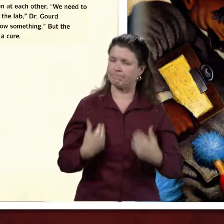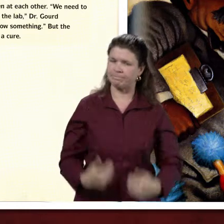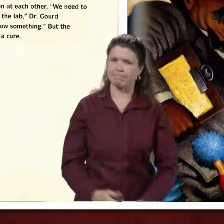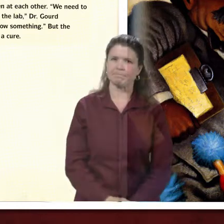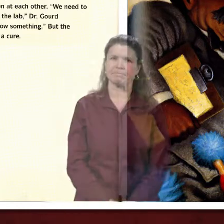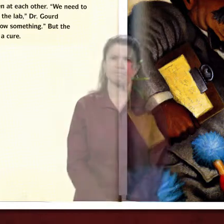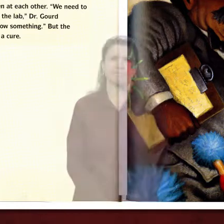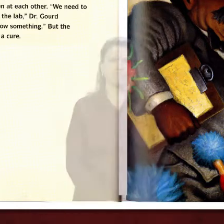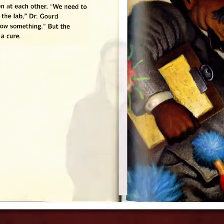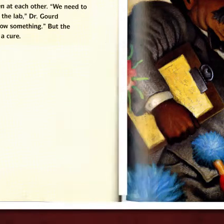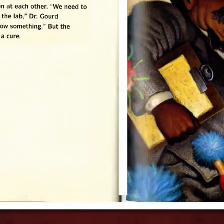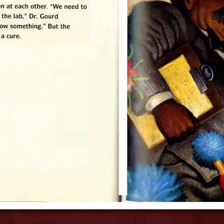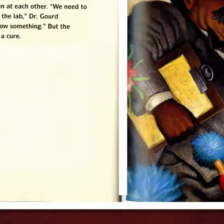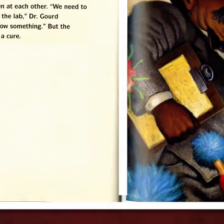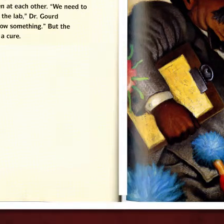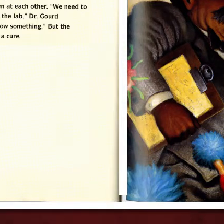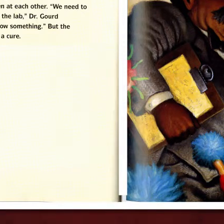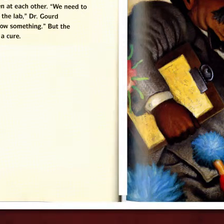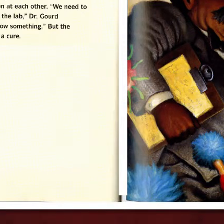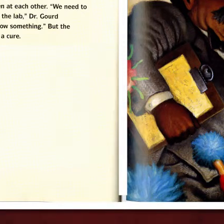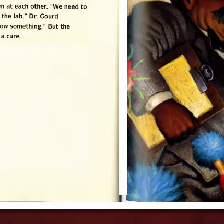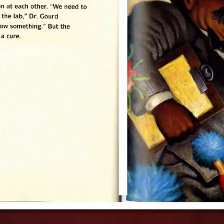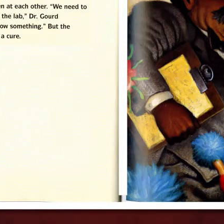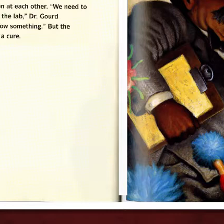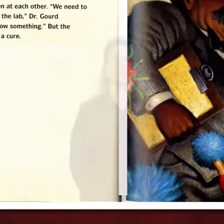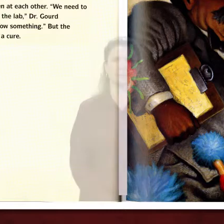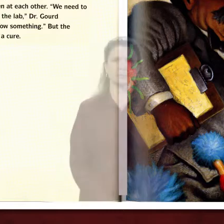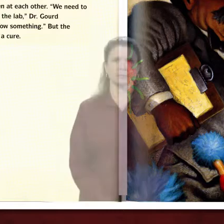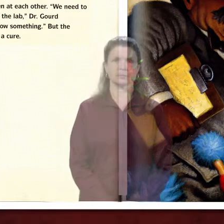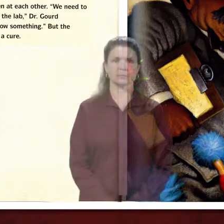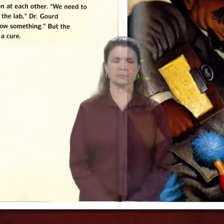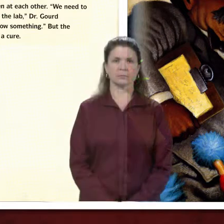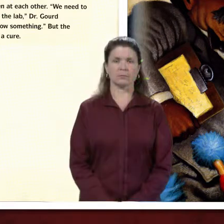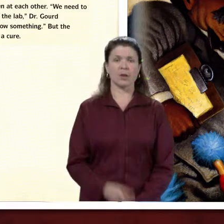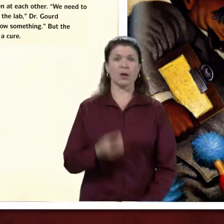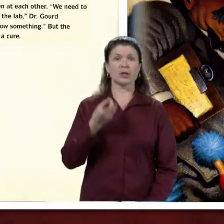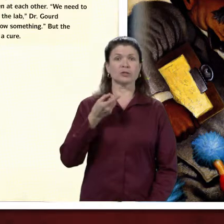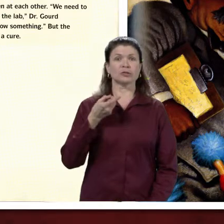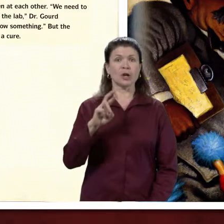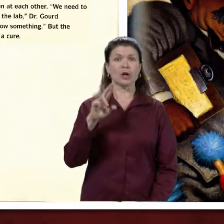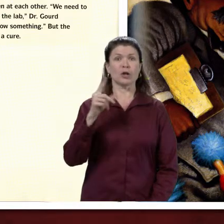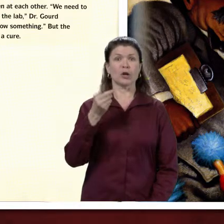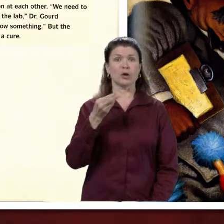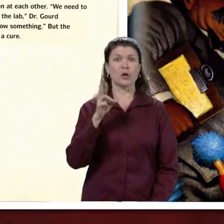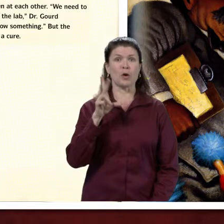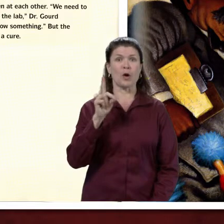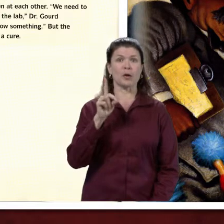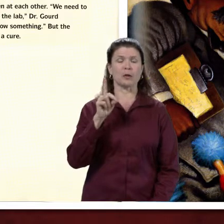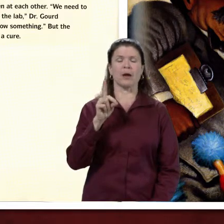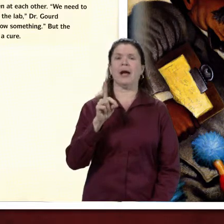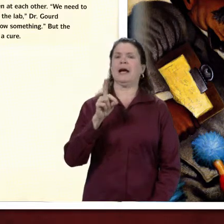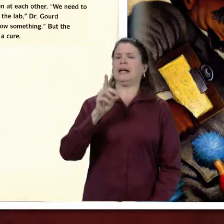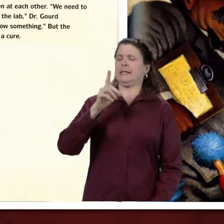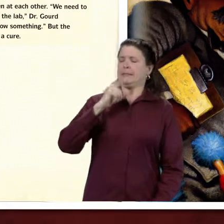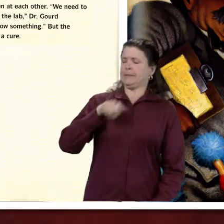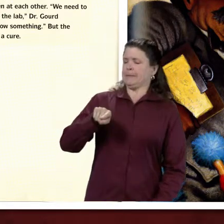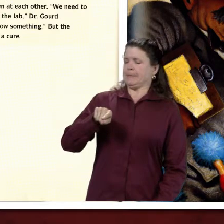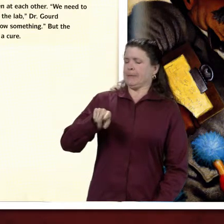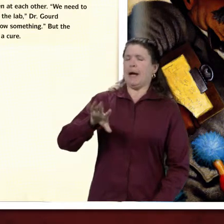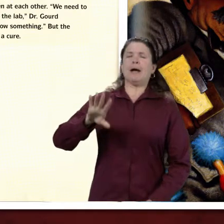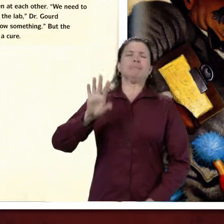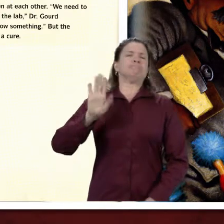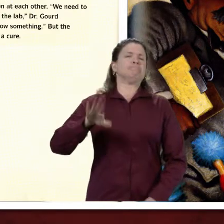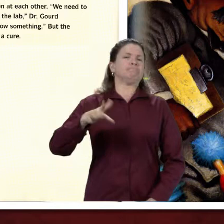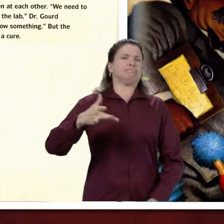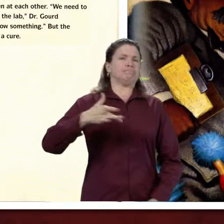bacteria tails. "Or it could be a fungus," added Dr. Gord. Instantly, Camilla was